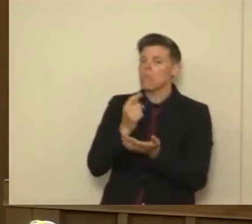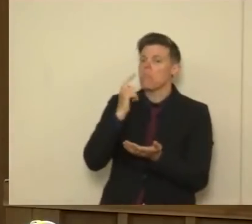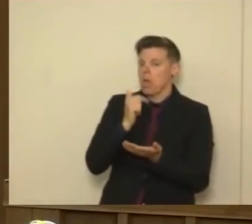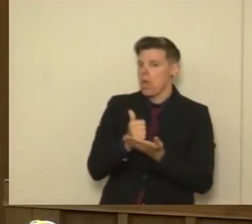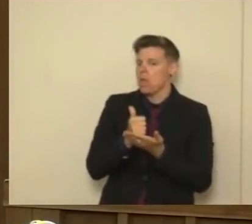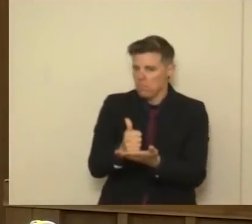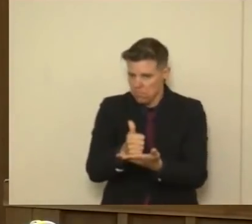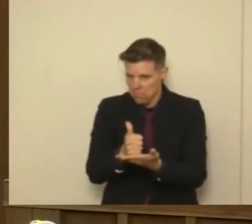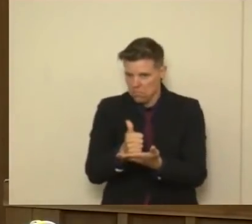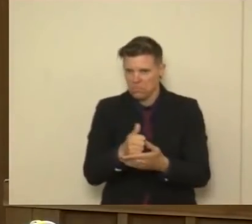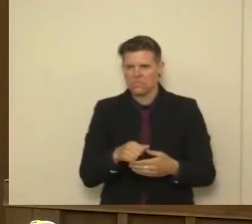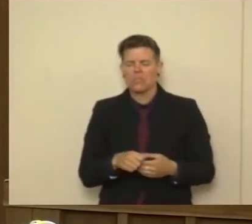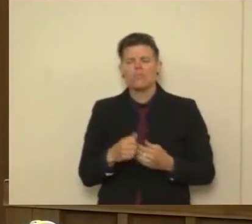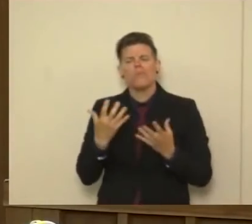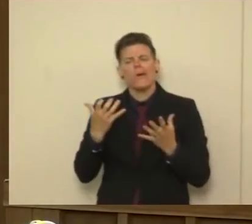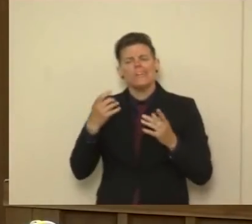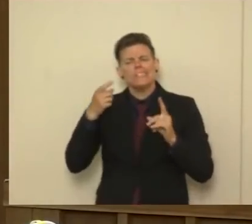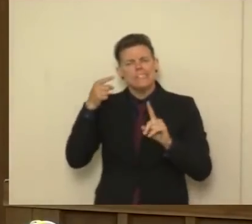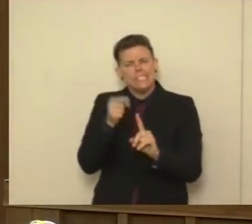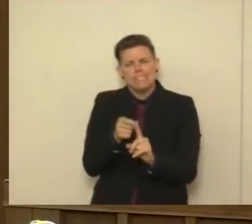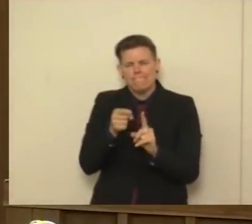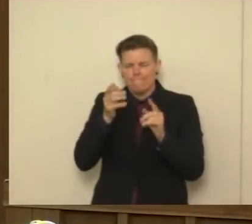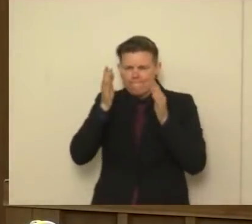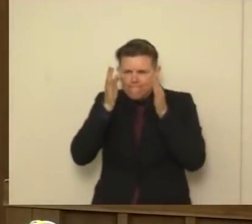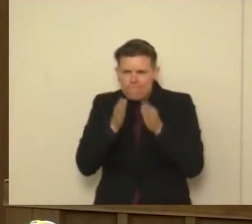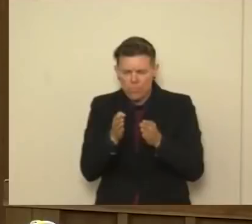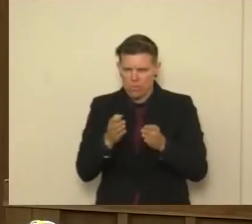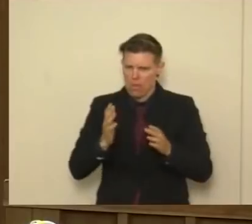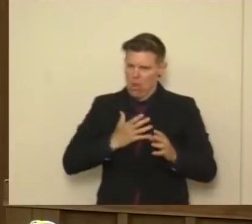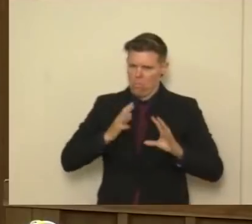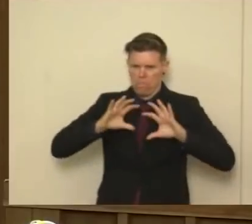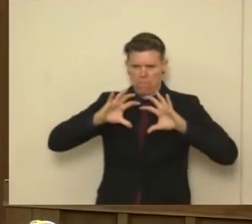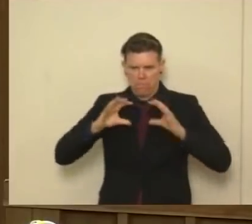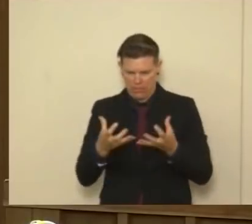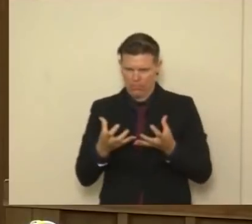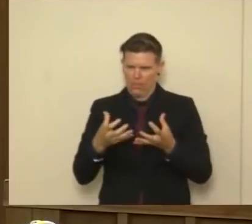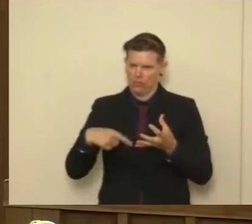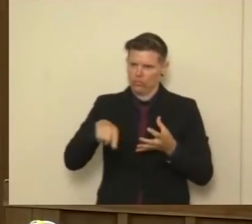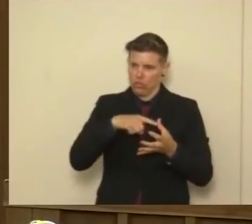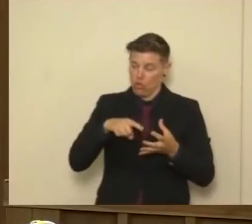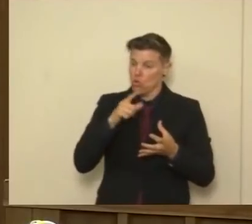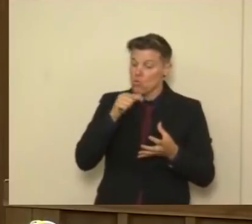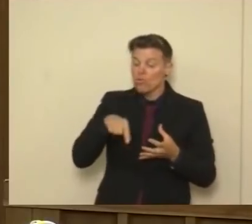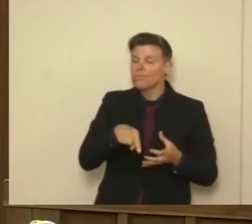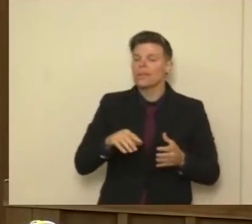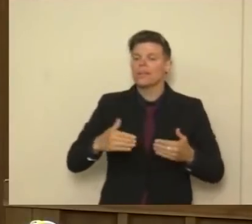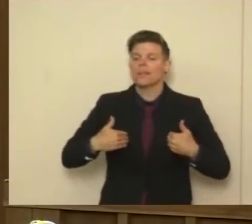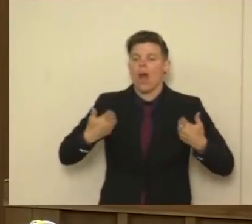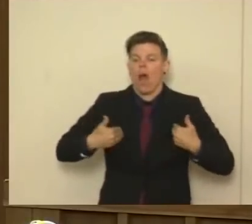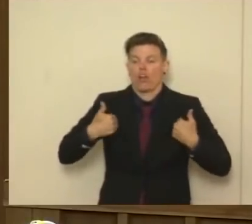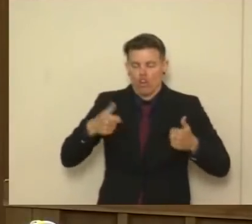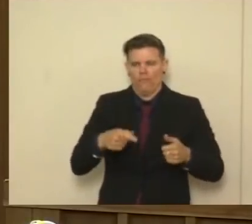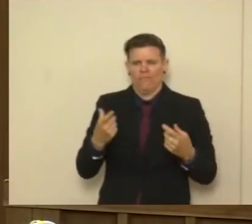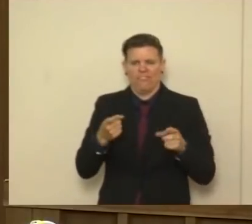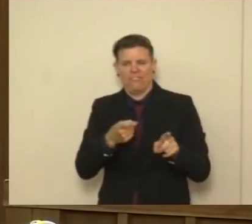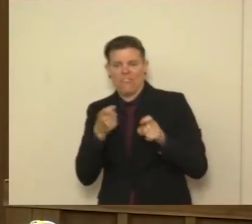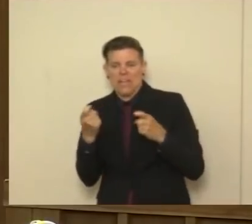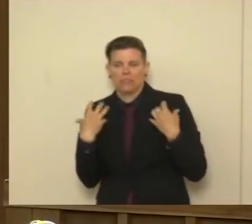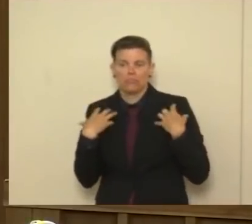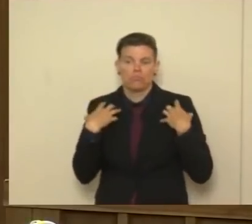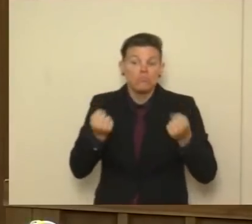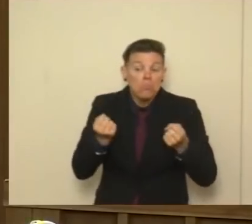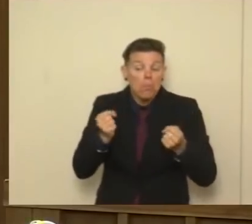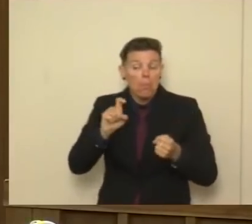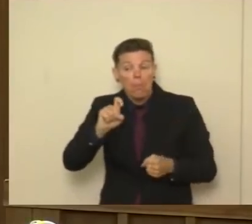the population shifts to a younger group of people, we might see faster recoveries, but we don't know that yet, but we'll check, and our